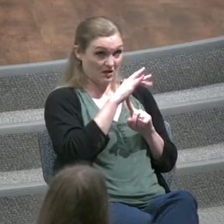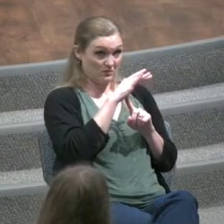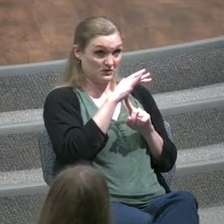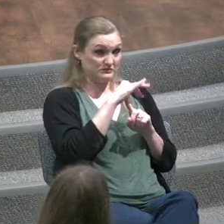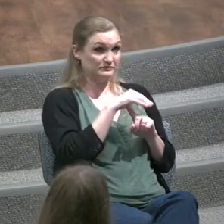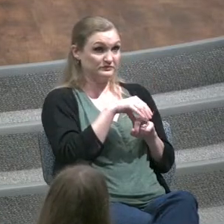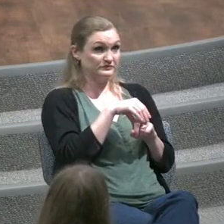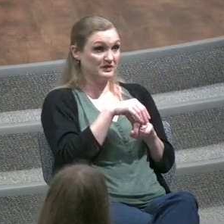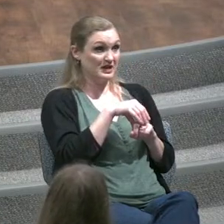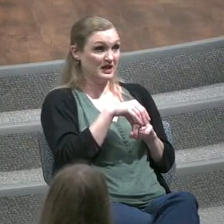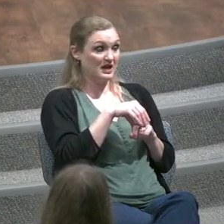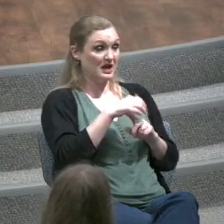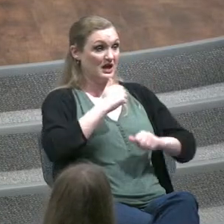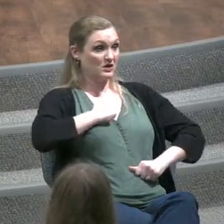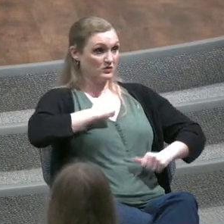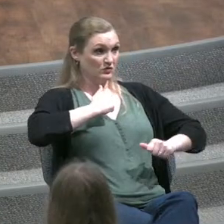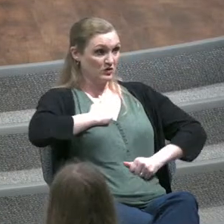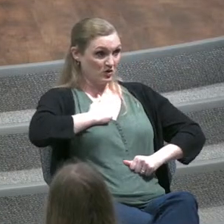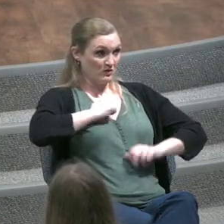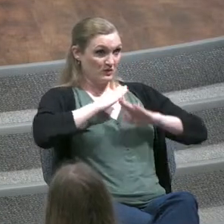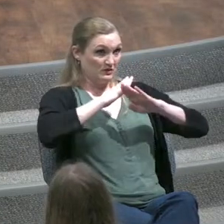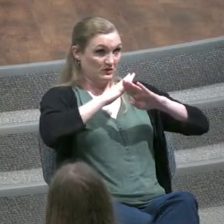of Zipporee, there's a citadel,